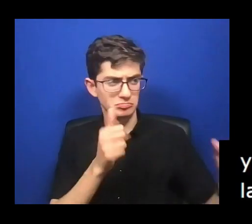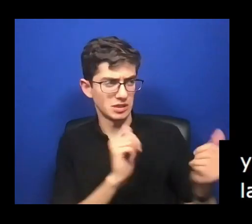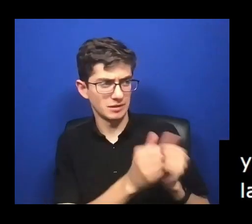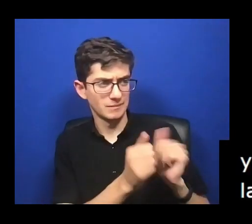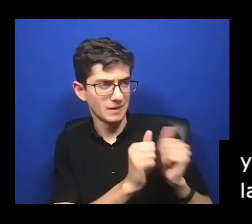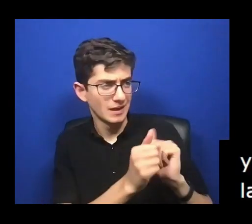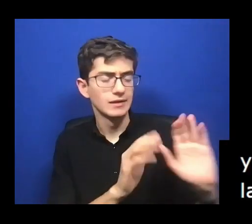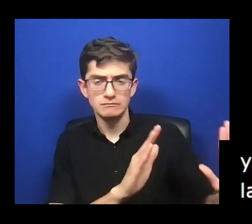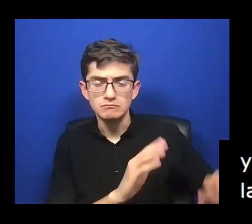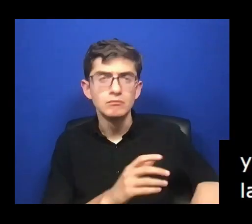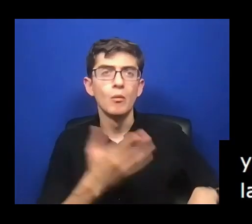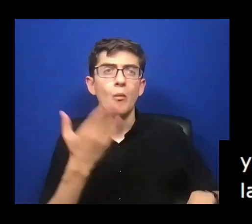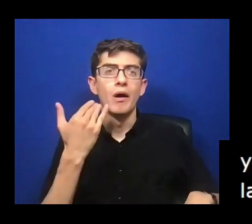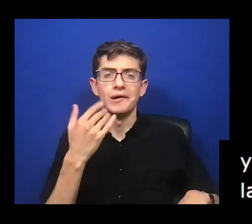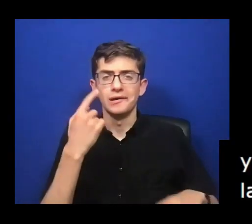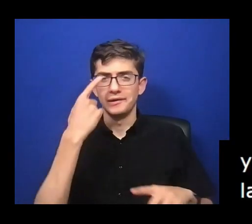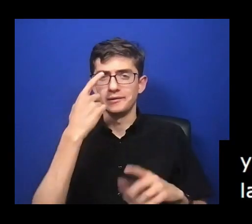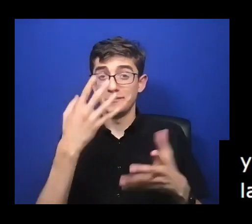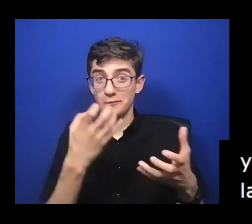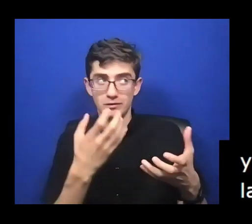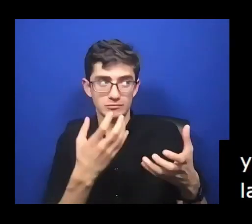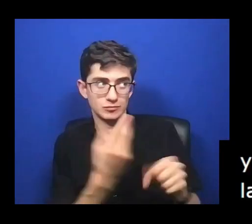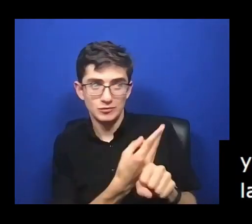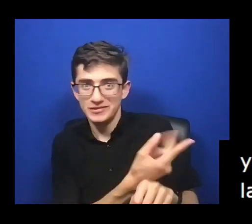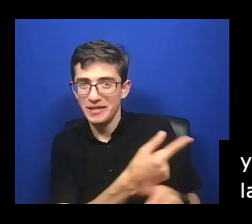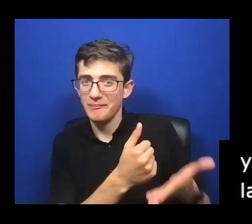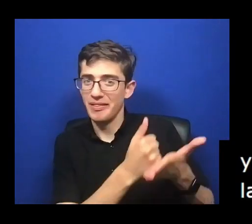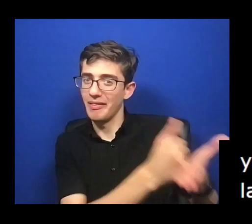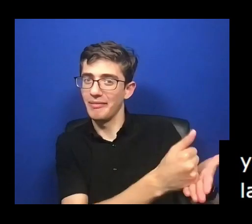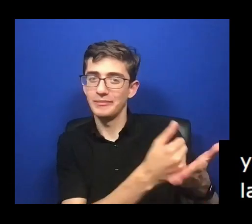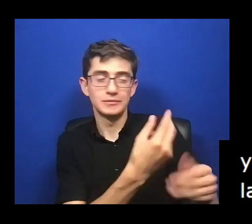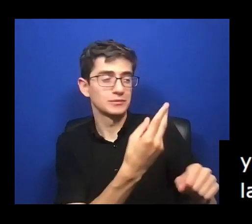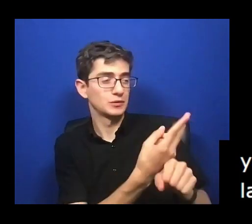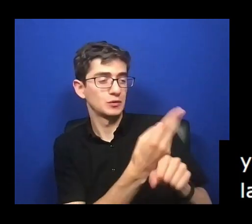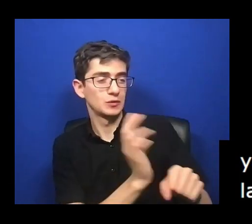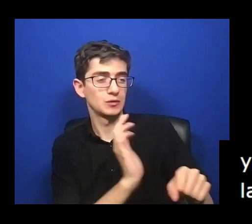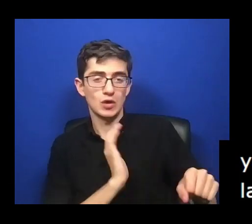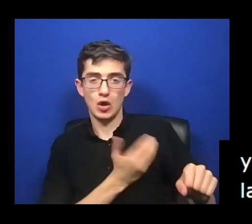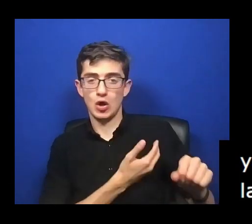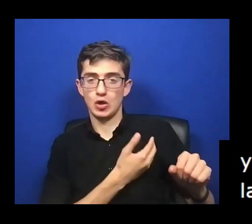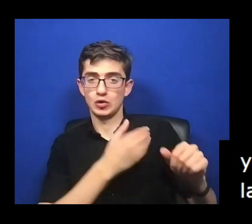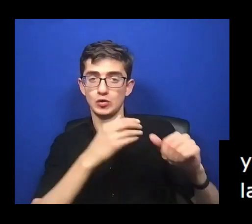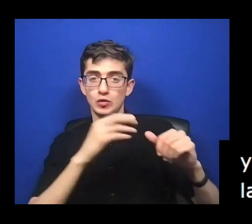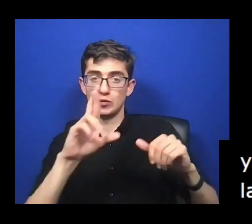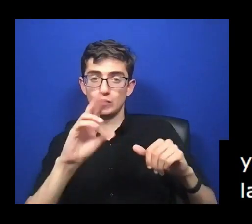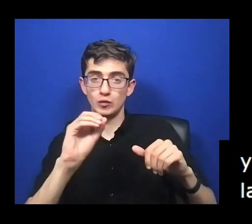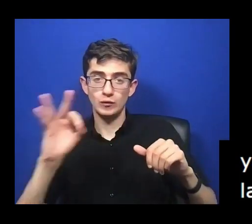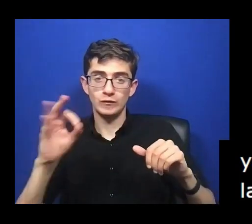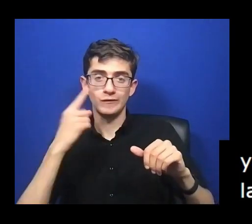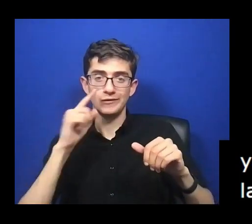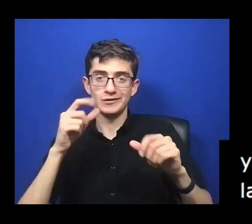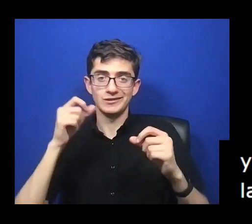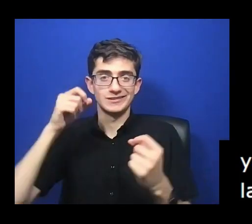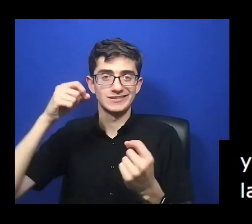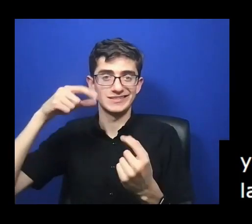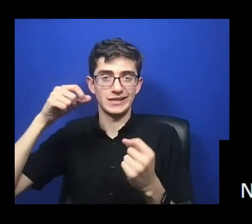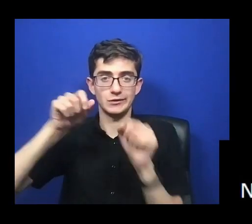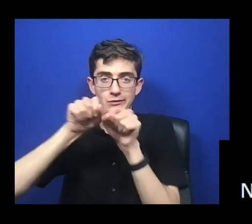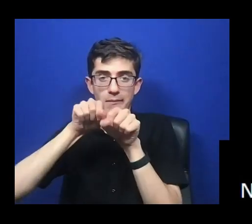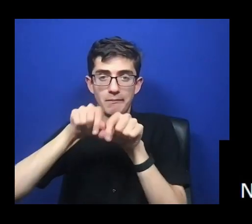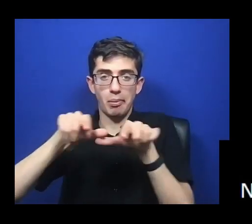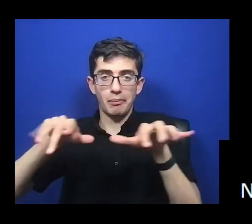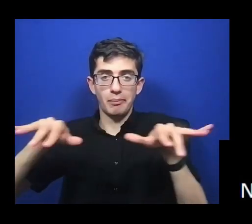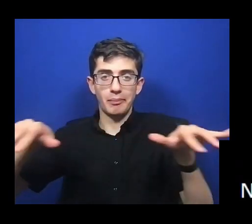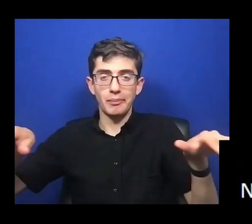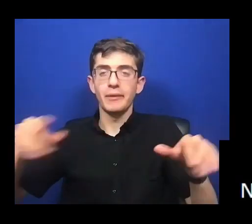to see to get some of them to use our roofs to broadcast a signal. But we think we're in a